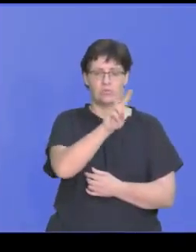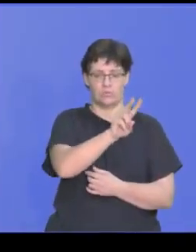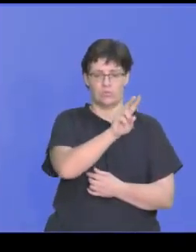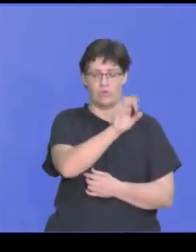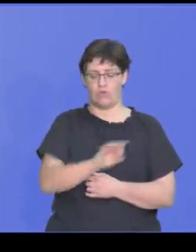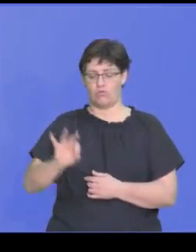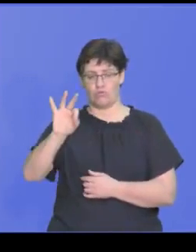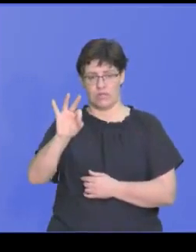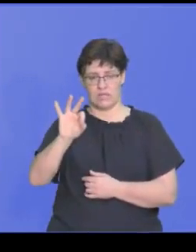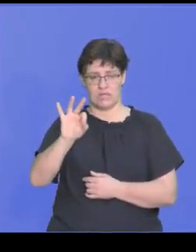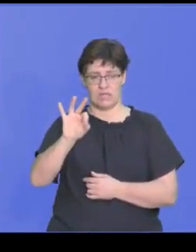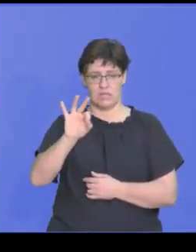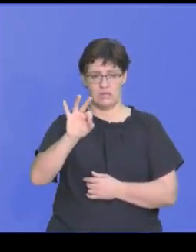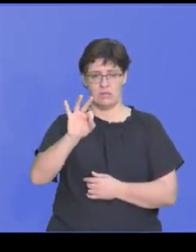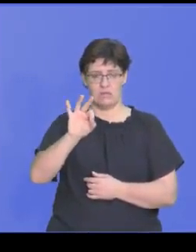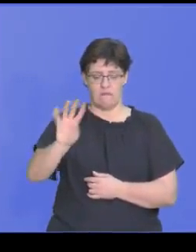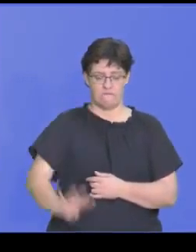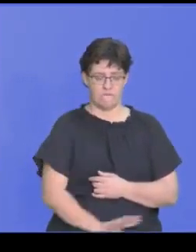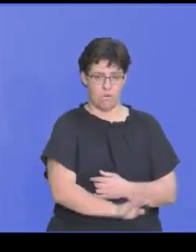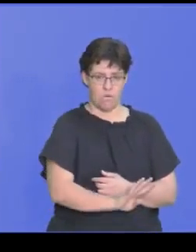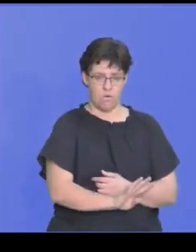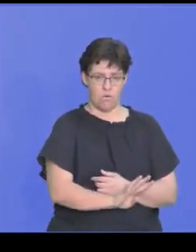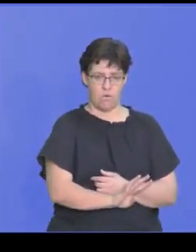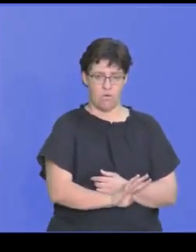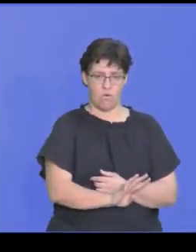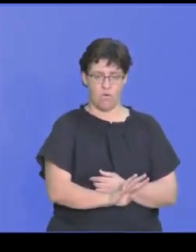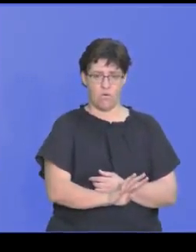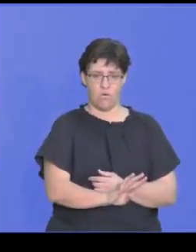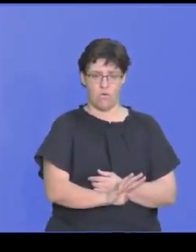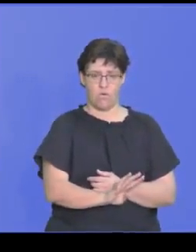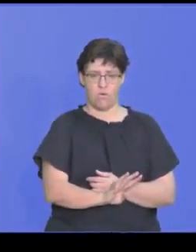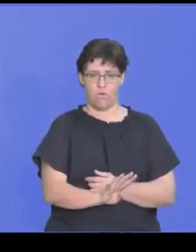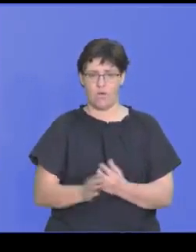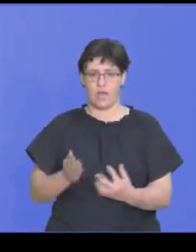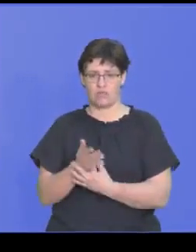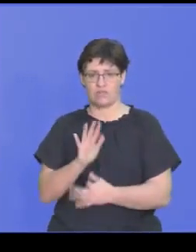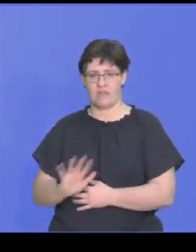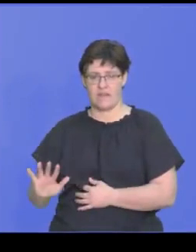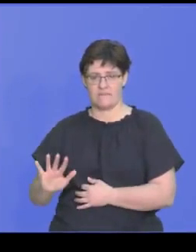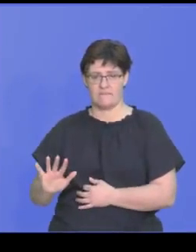an entrance 3, there's an entrance 4, there's an entrance 5,